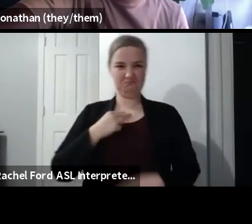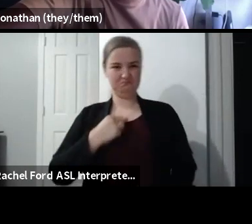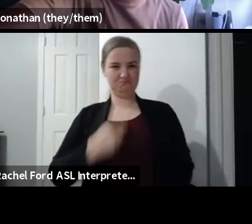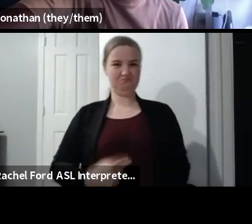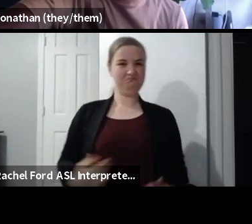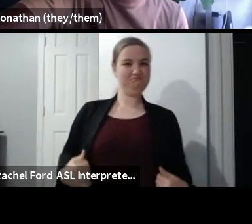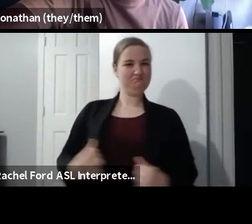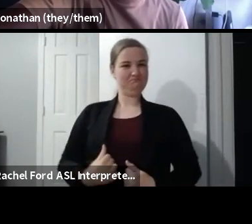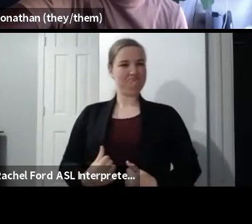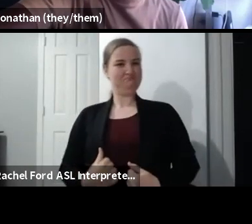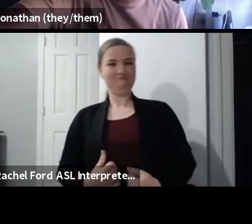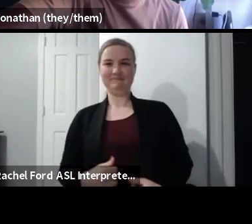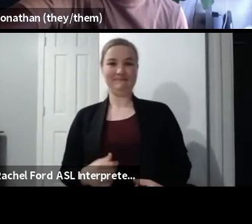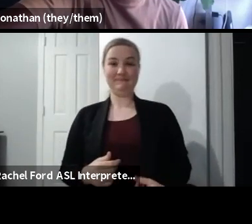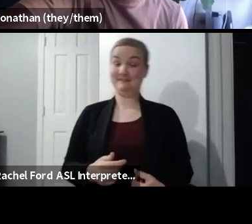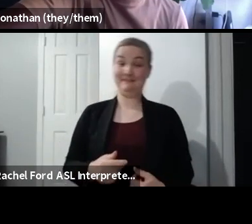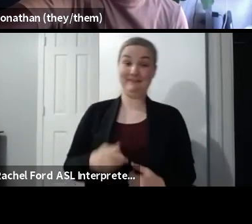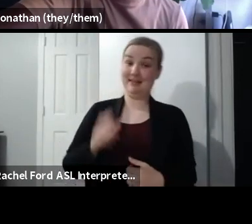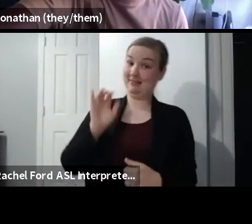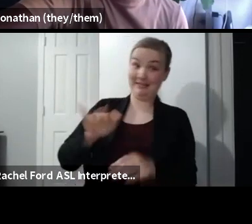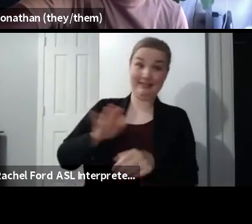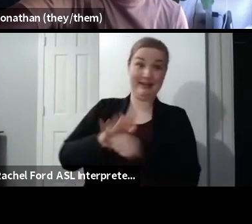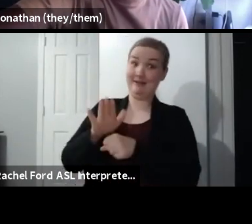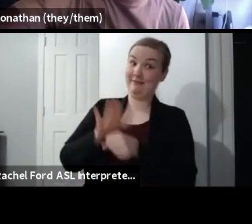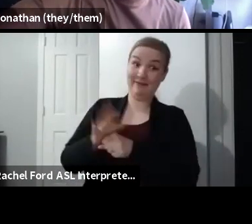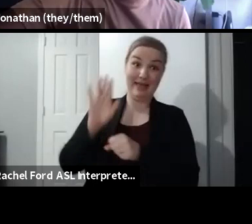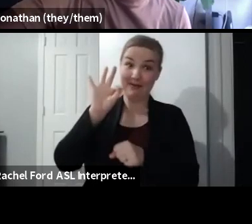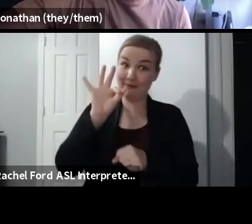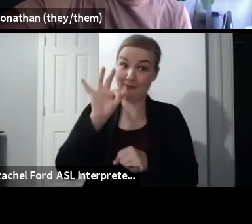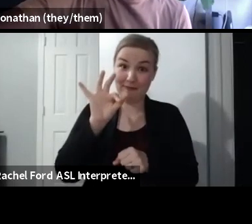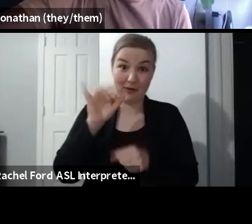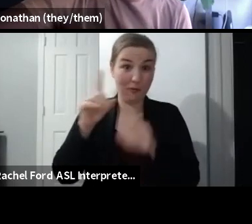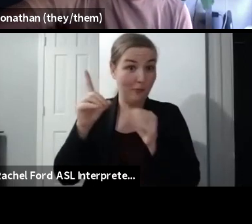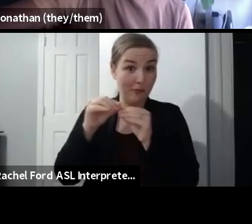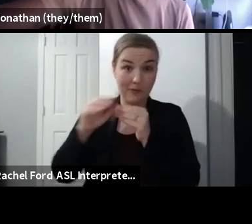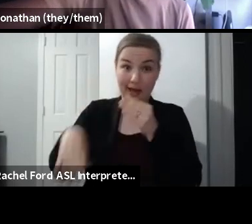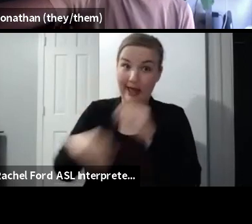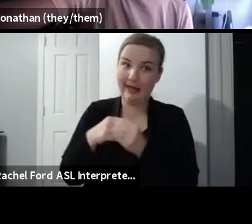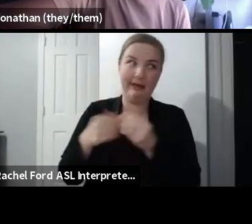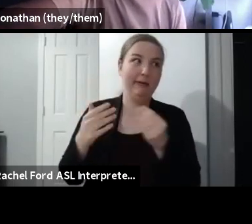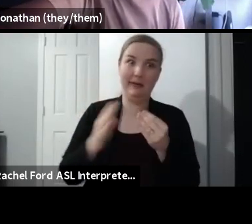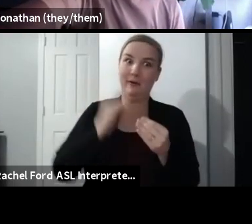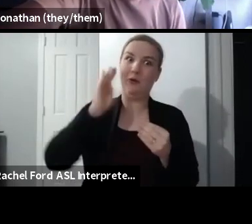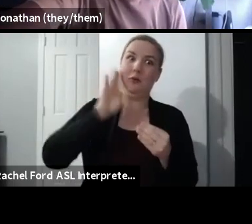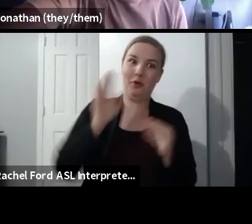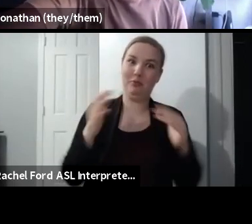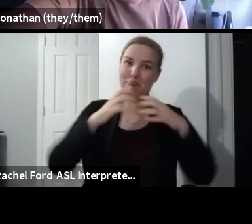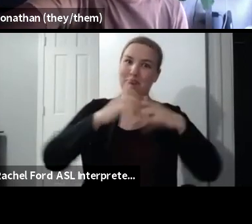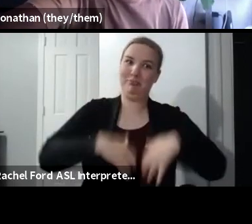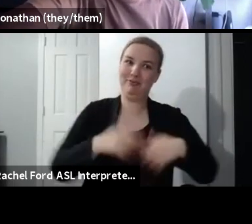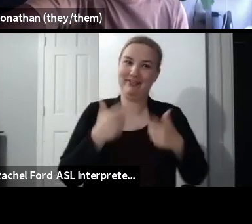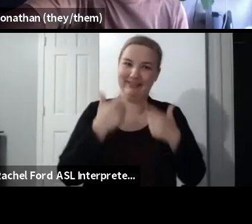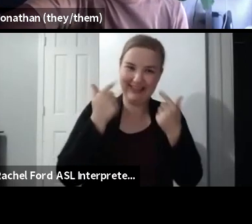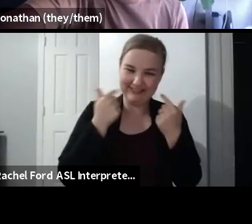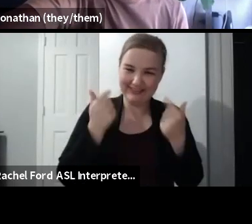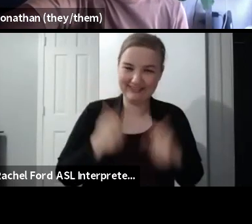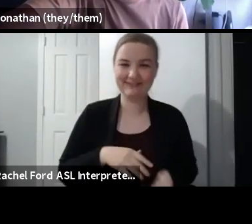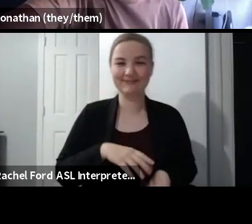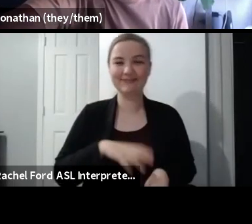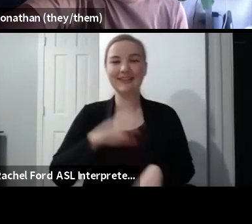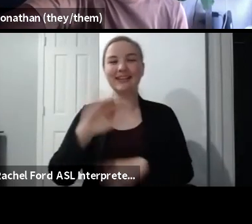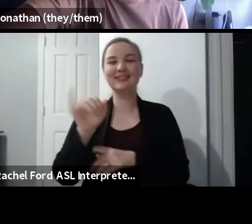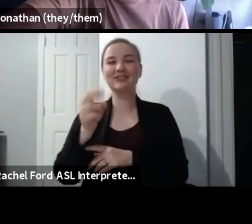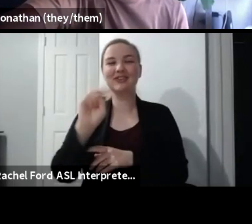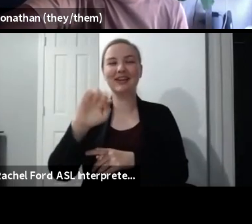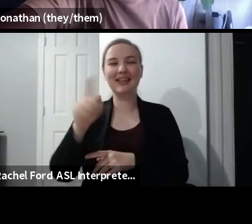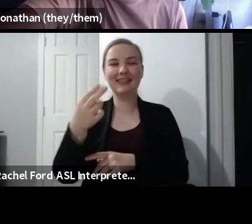it might just break. It really might. Go, Jonathan, go. Yeah, no, I'm just remembering all the times when I figured